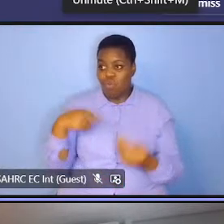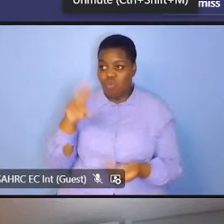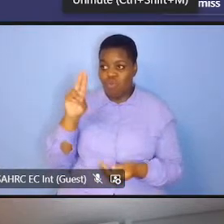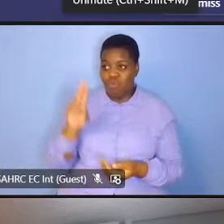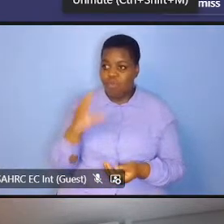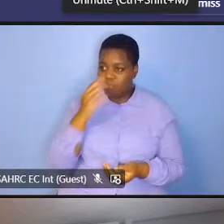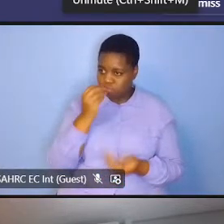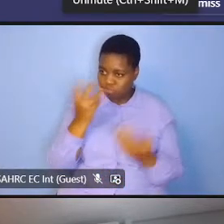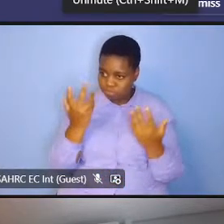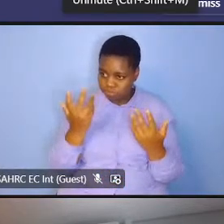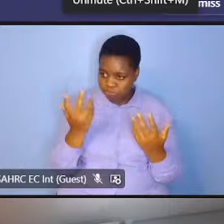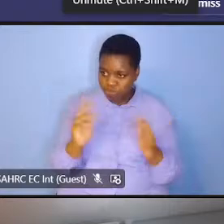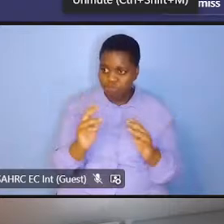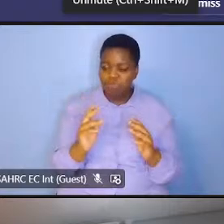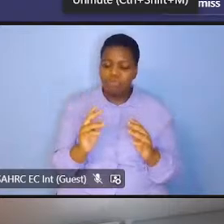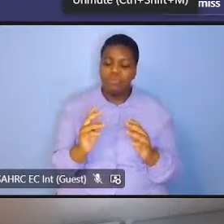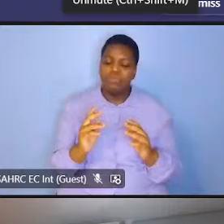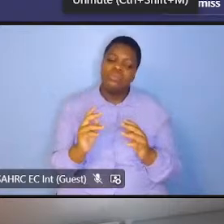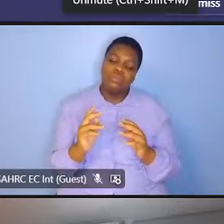highlighted.